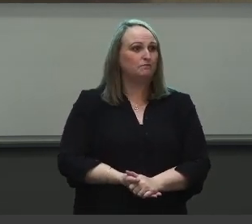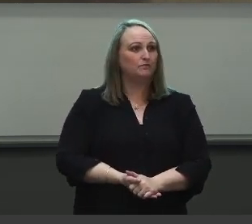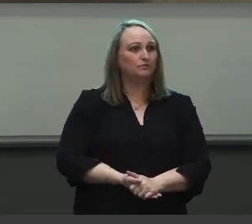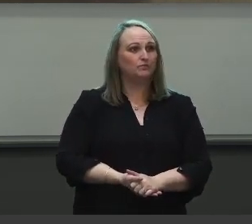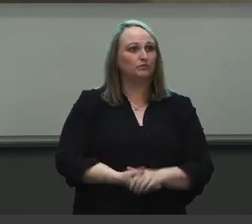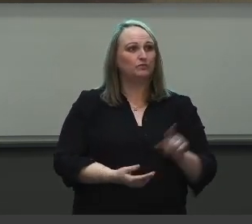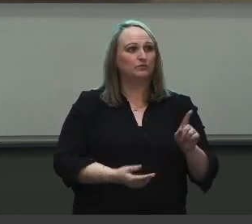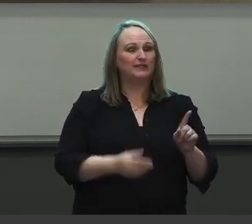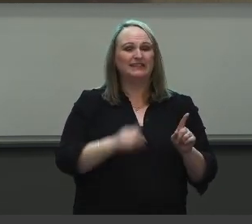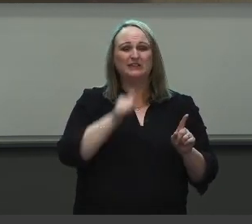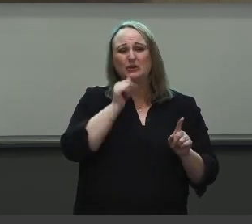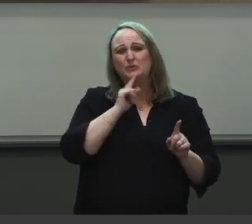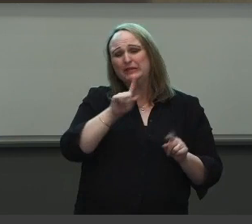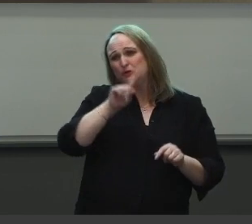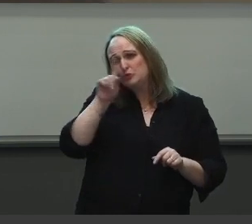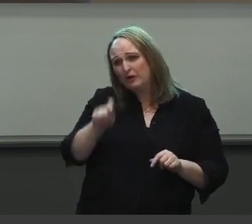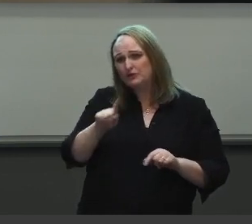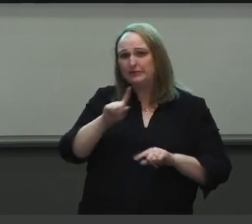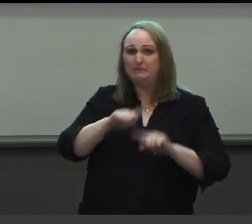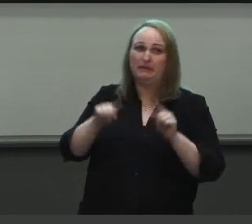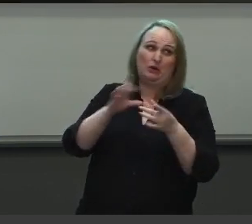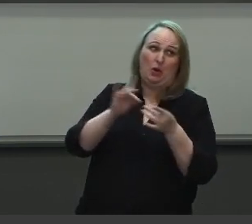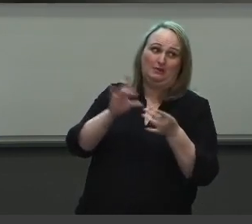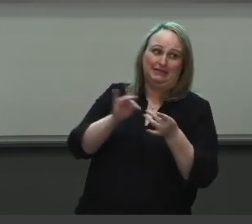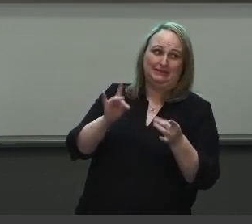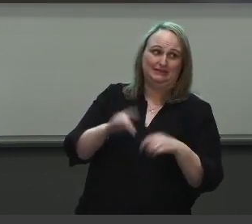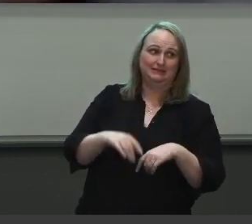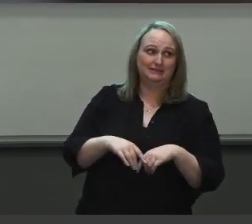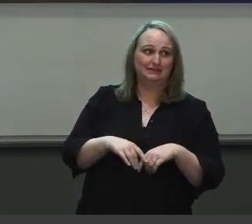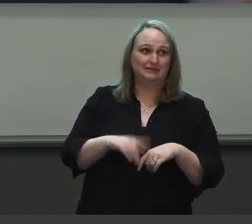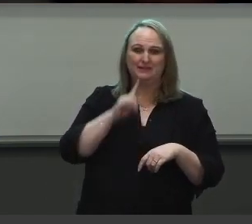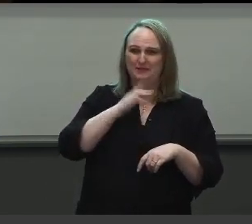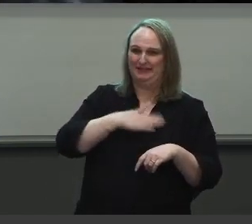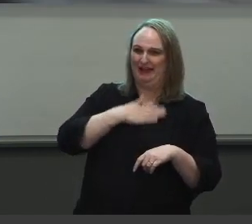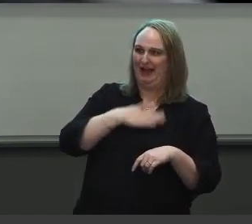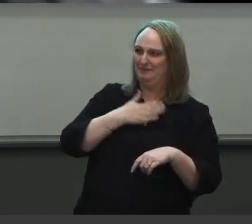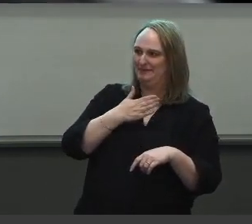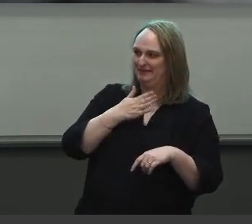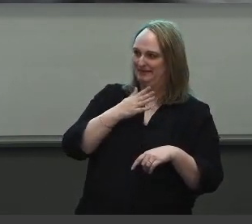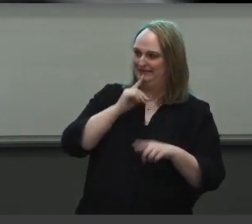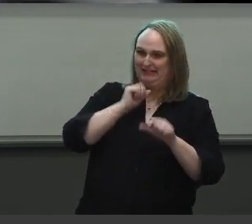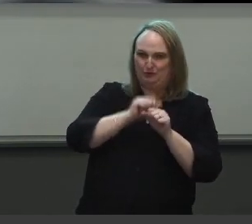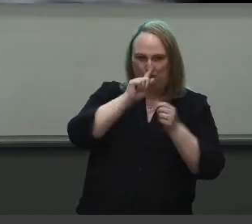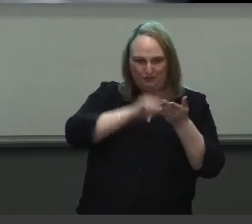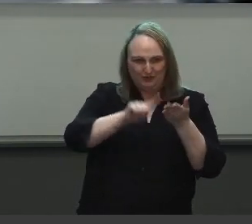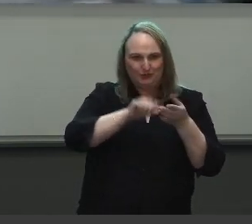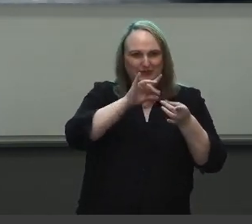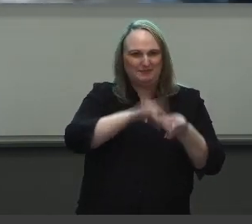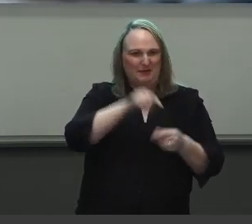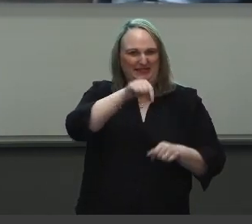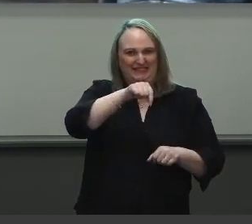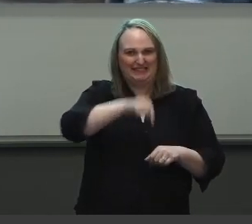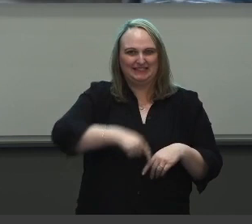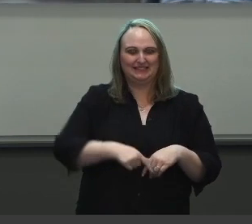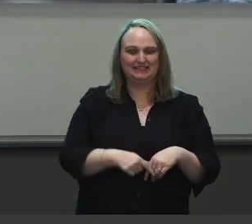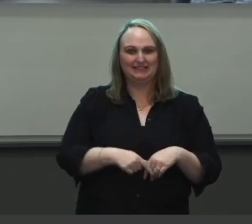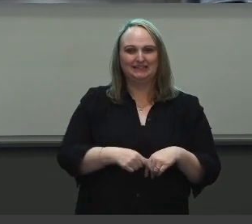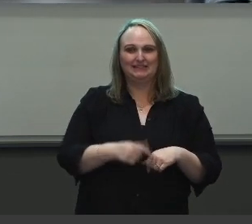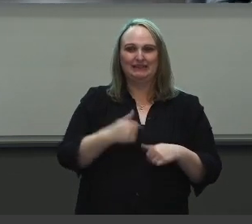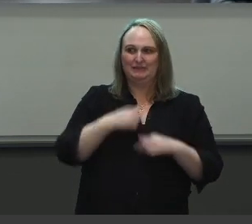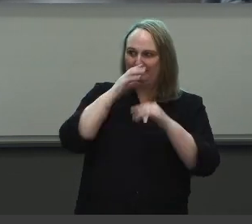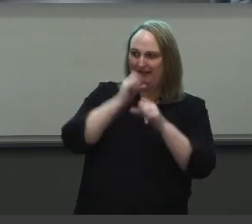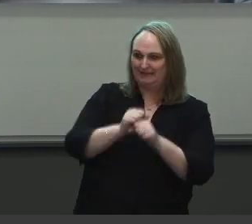This isn't much of a question, but more of a comment is, like, I'm just so glad that there's research being done on this. And I was fascinated